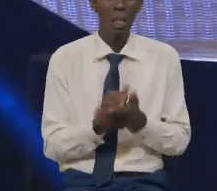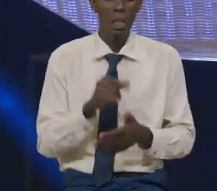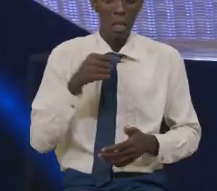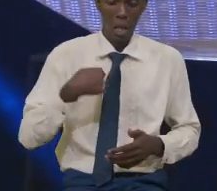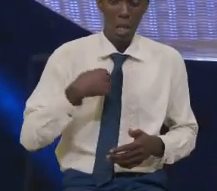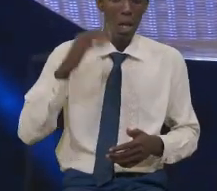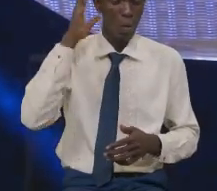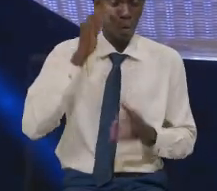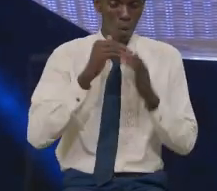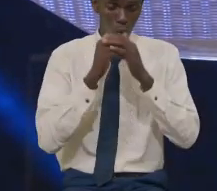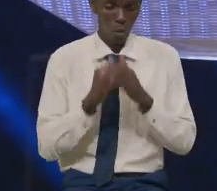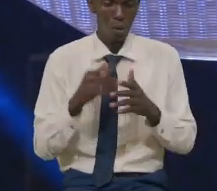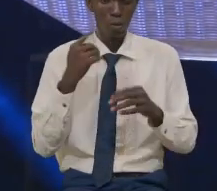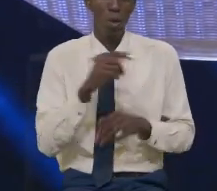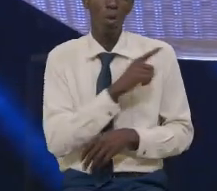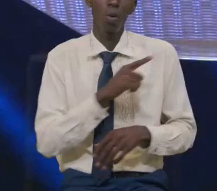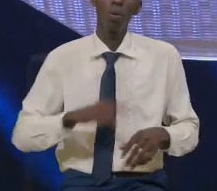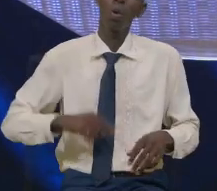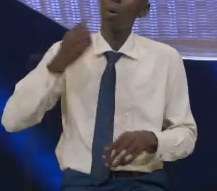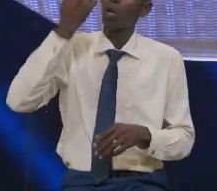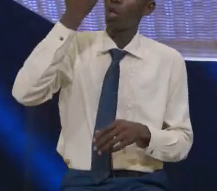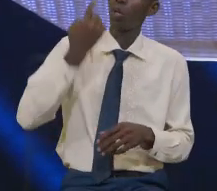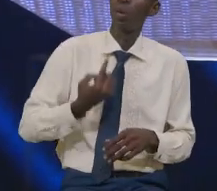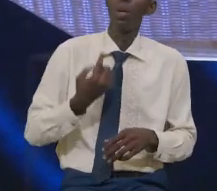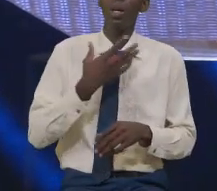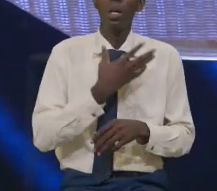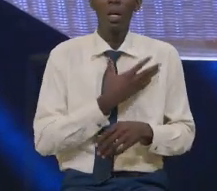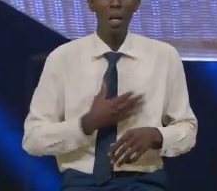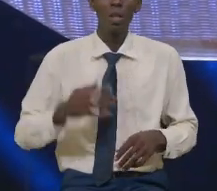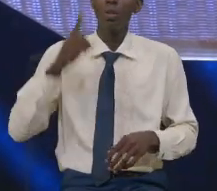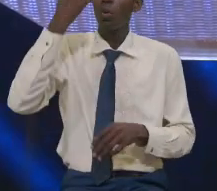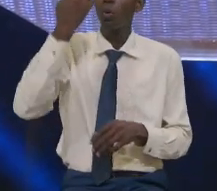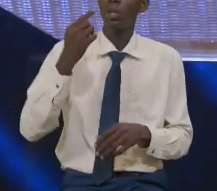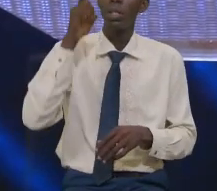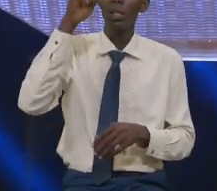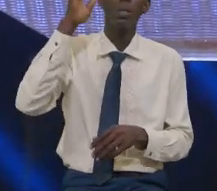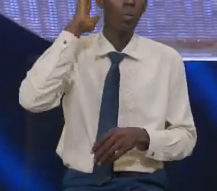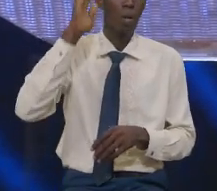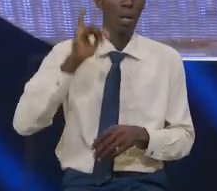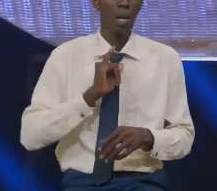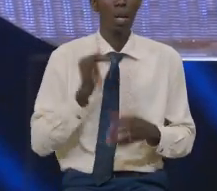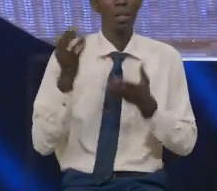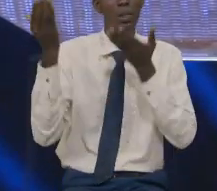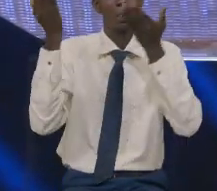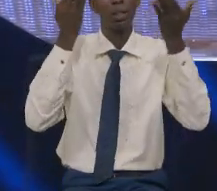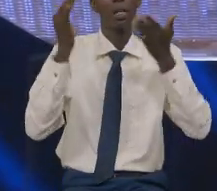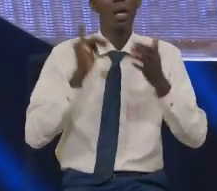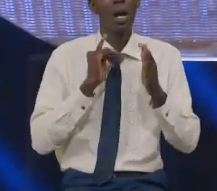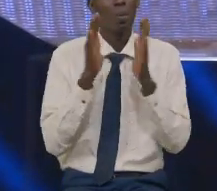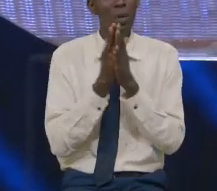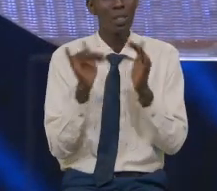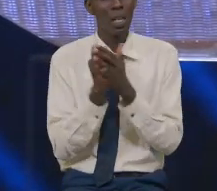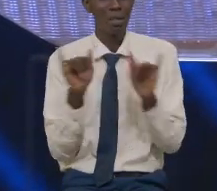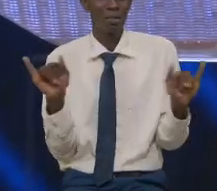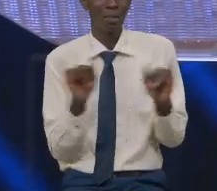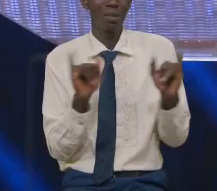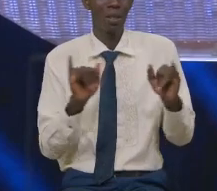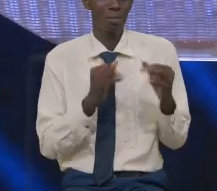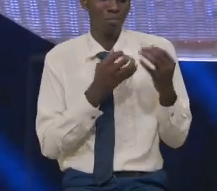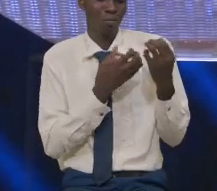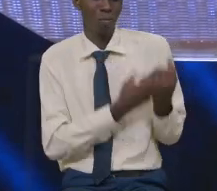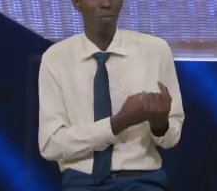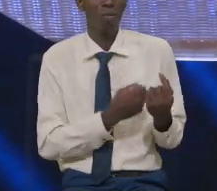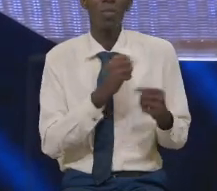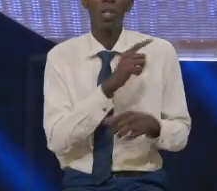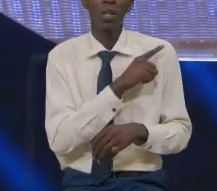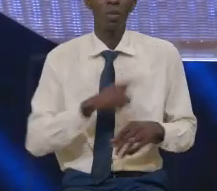worship the Lord thy God, and him only shalt thou serve. I pray that conviction, that courage, that character, the Lord